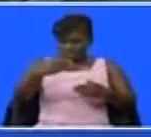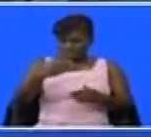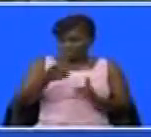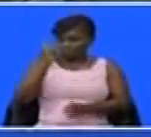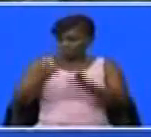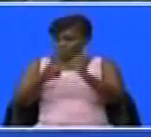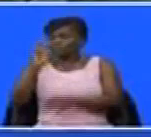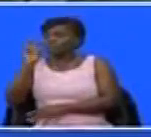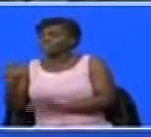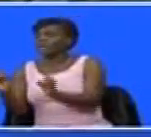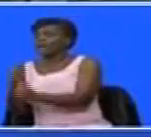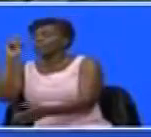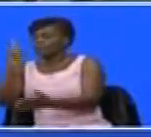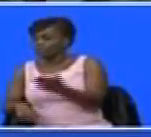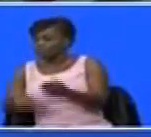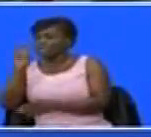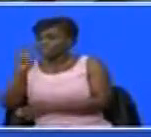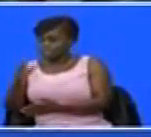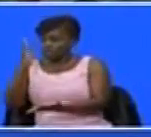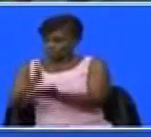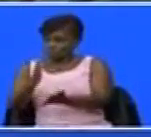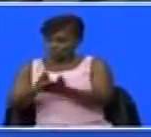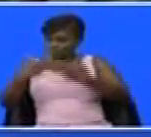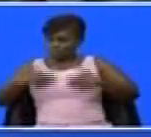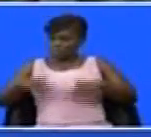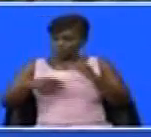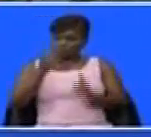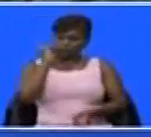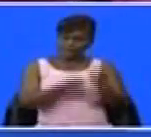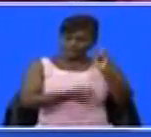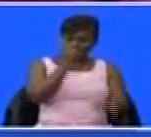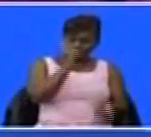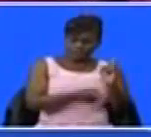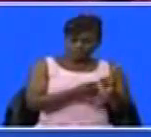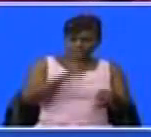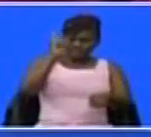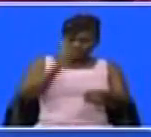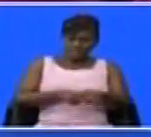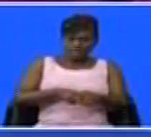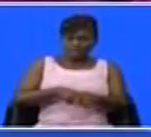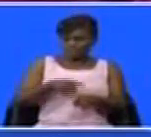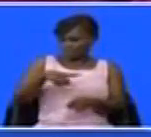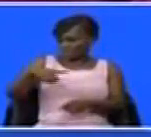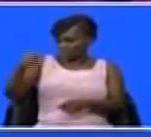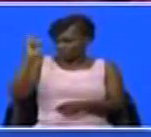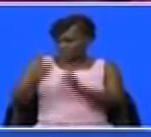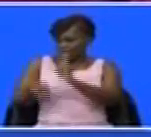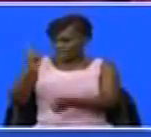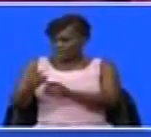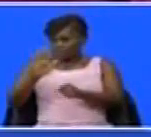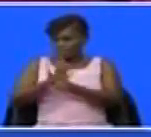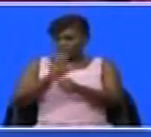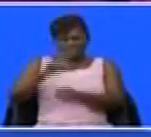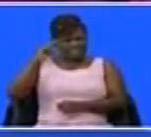kukimbia kuangalia kuna nini inaendelea. Tukaona kweli watu wanakimbia na kuna shootings. As Kidambi dashed to save himself from what many thought